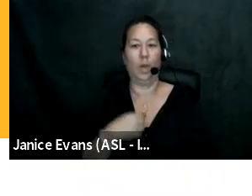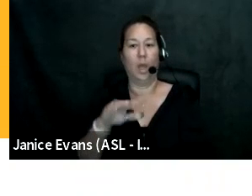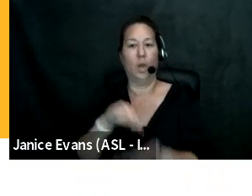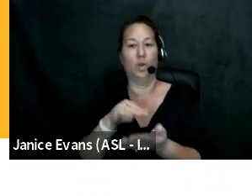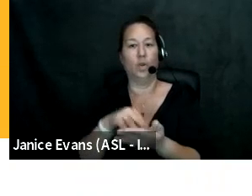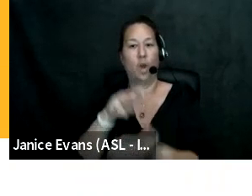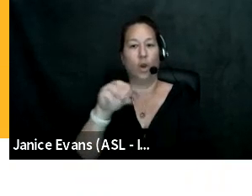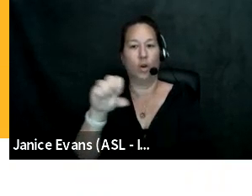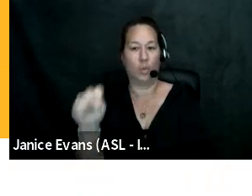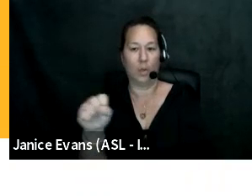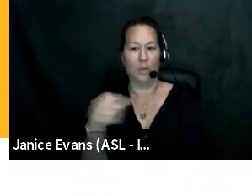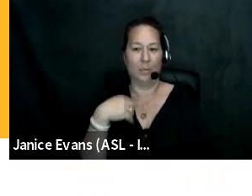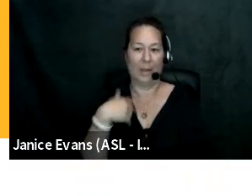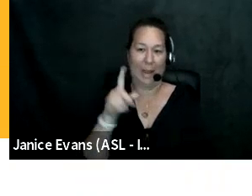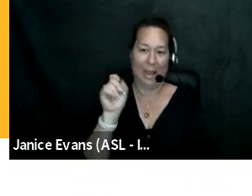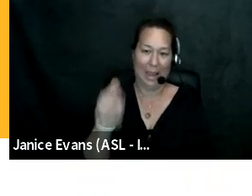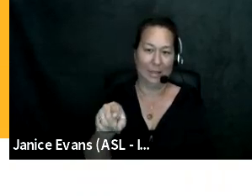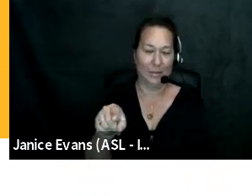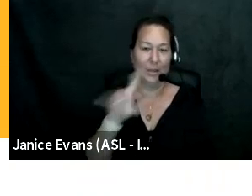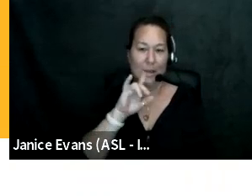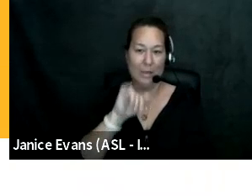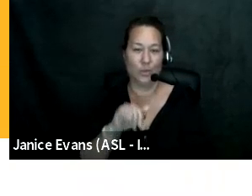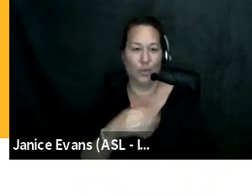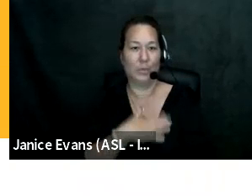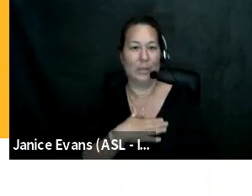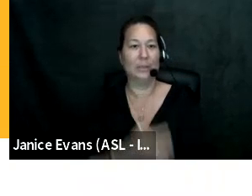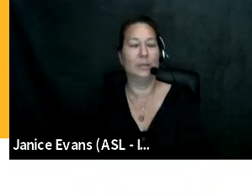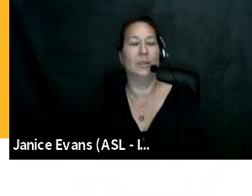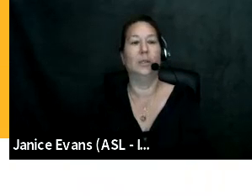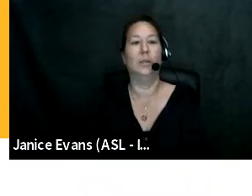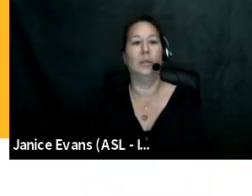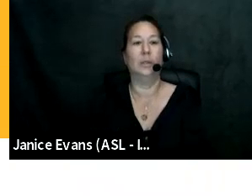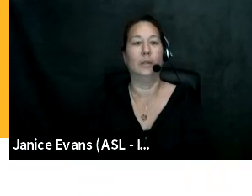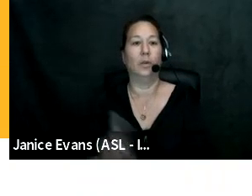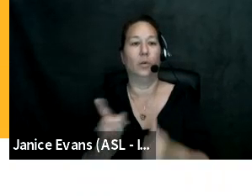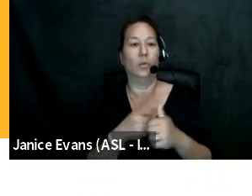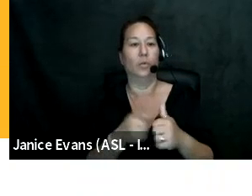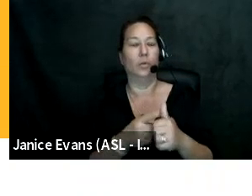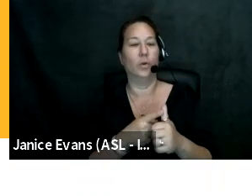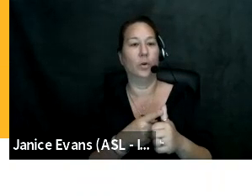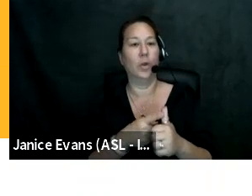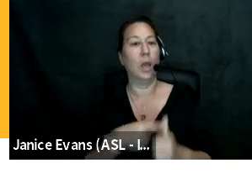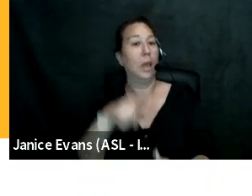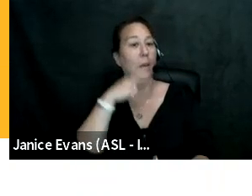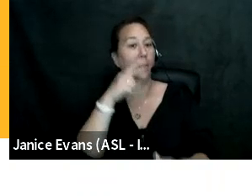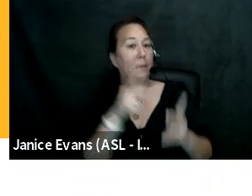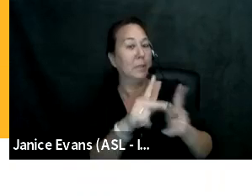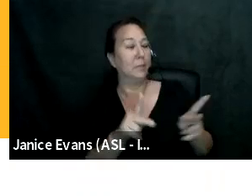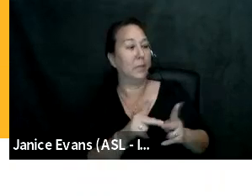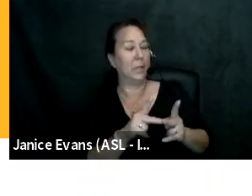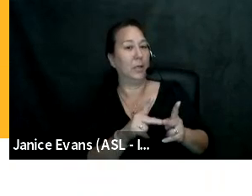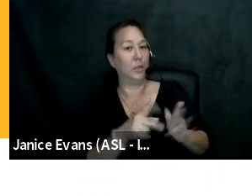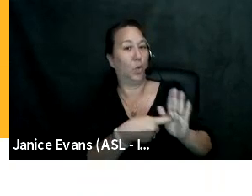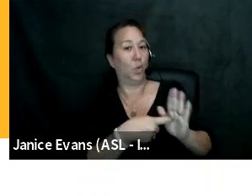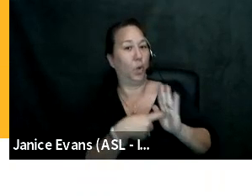these questions. The first one is, can public places require people be